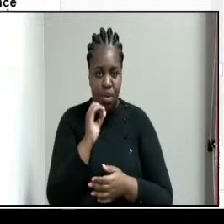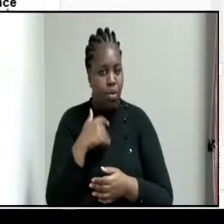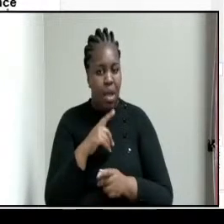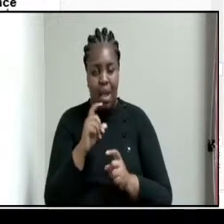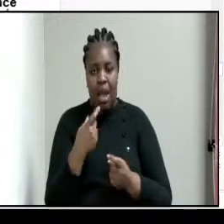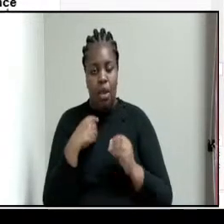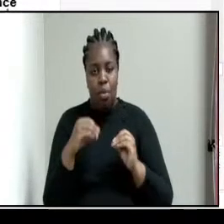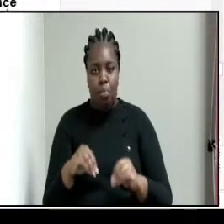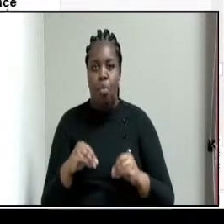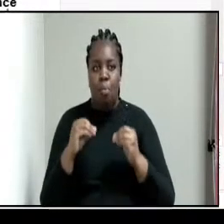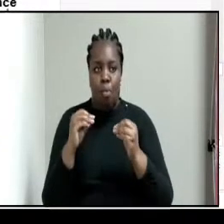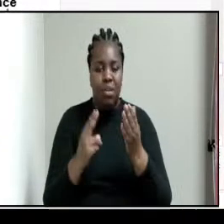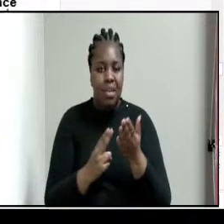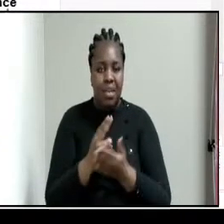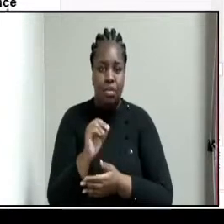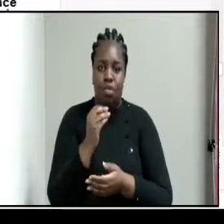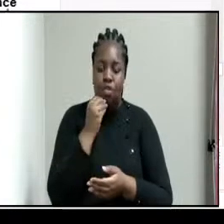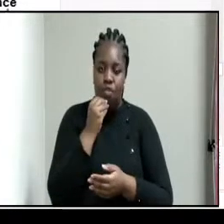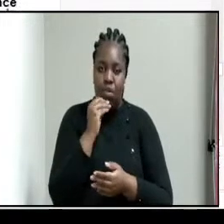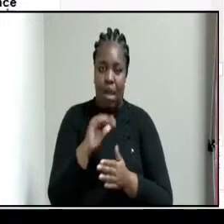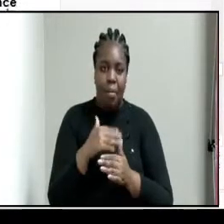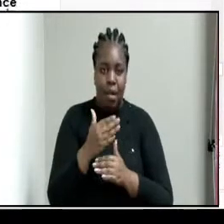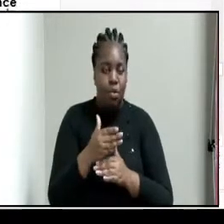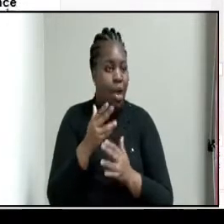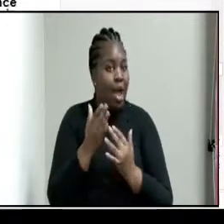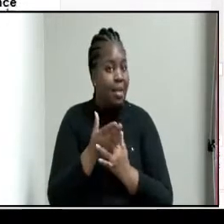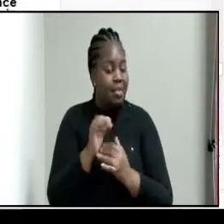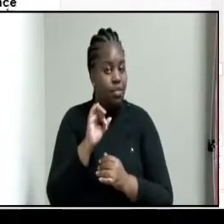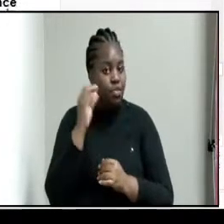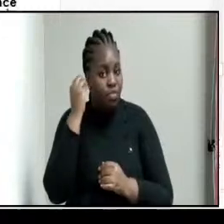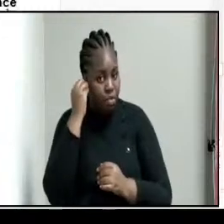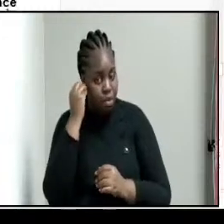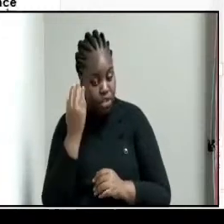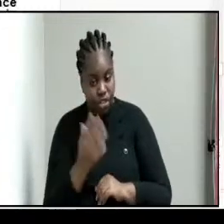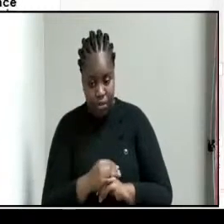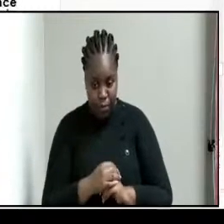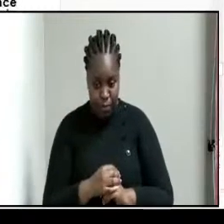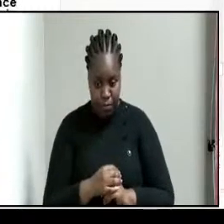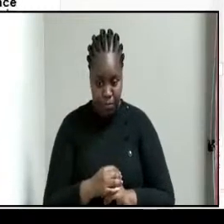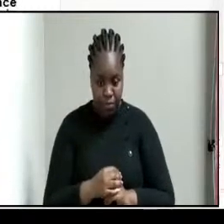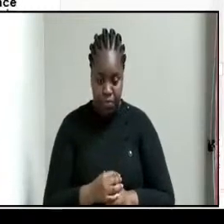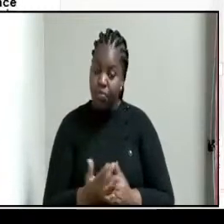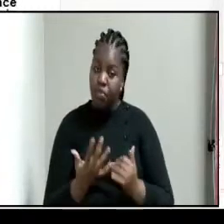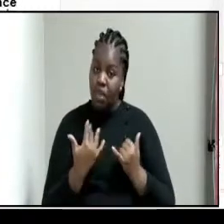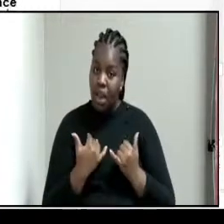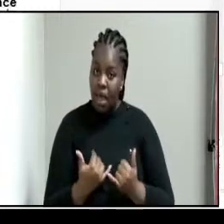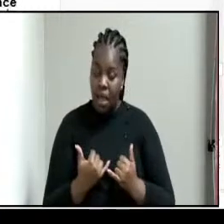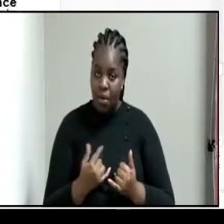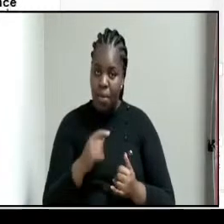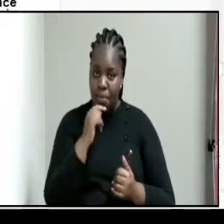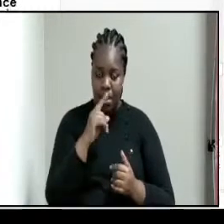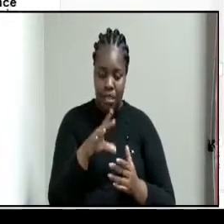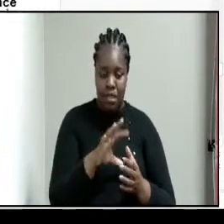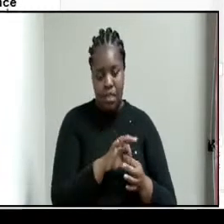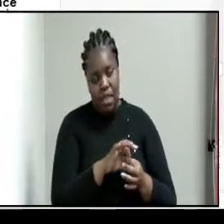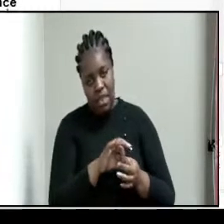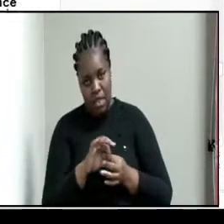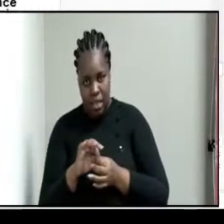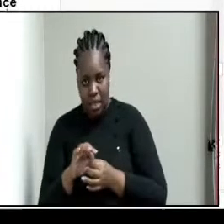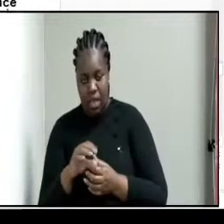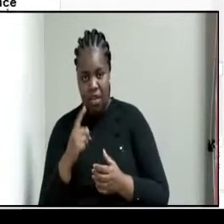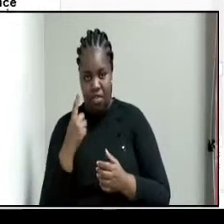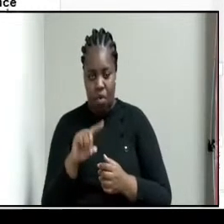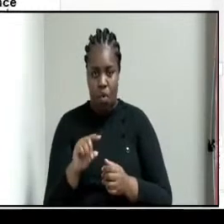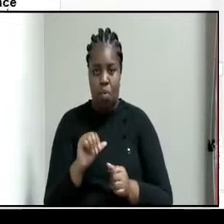can promote the right to food without access to information. And in this regard, it is linked also to the obligation